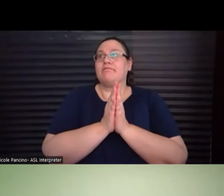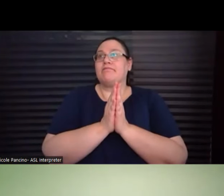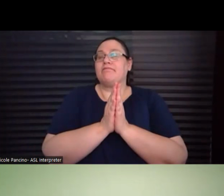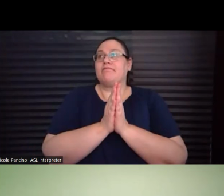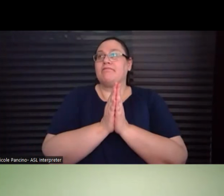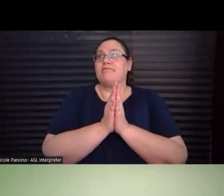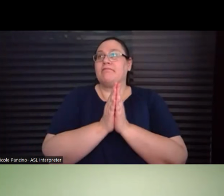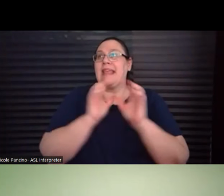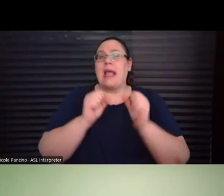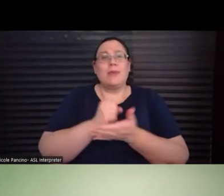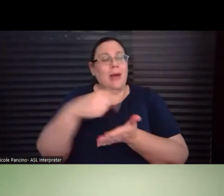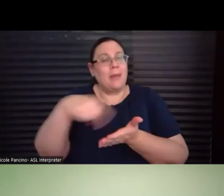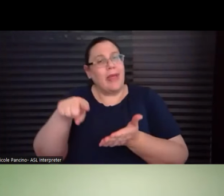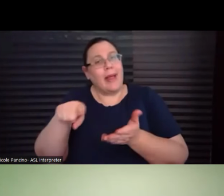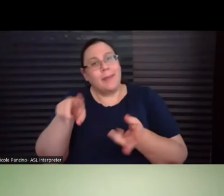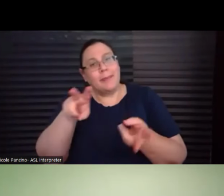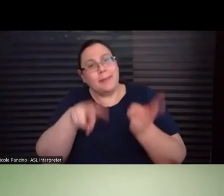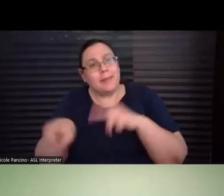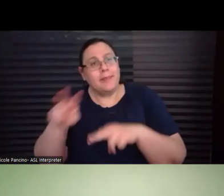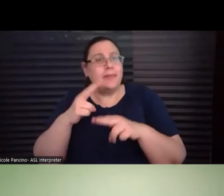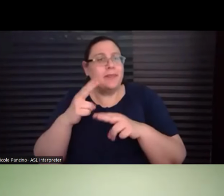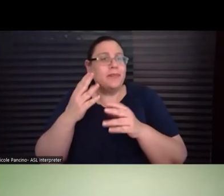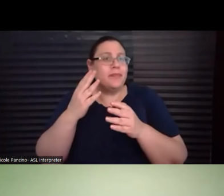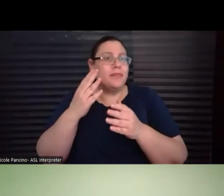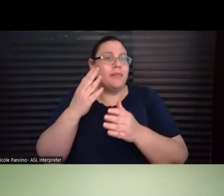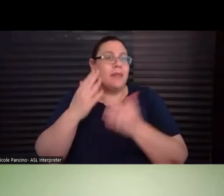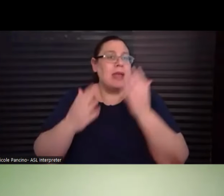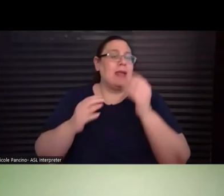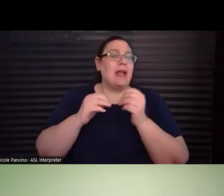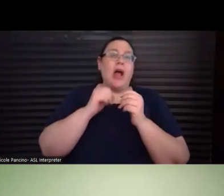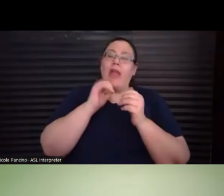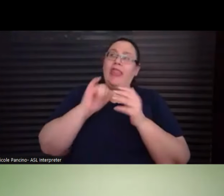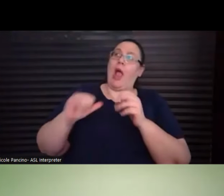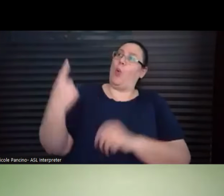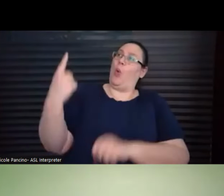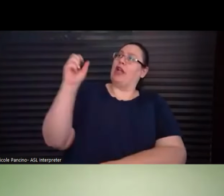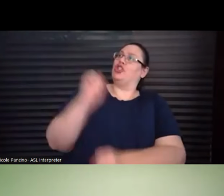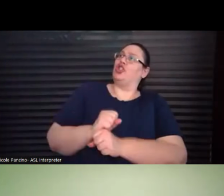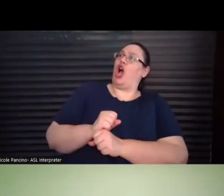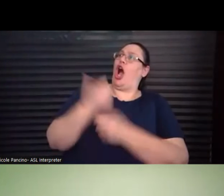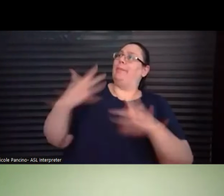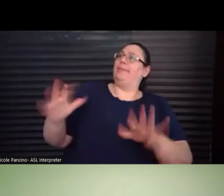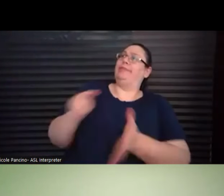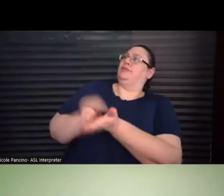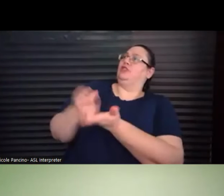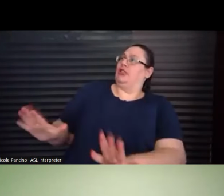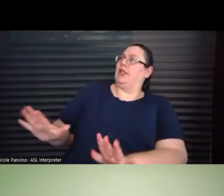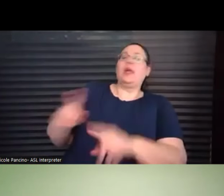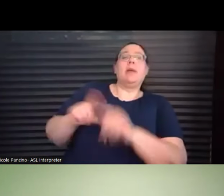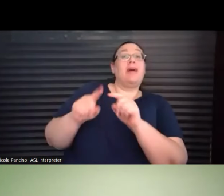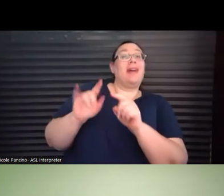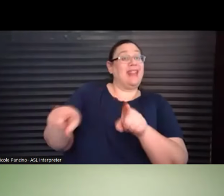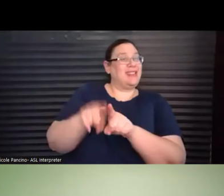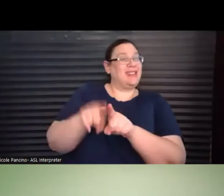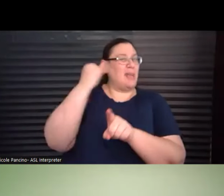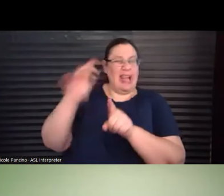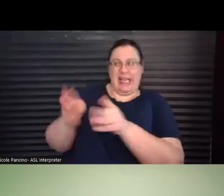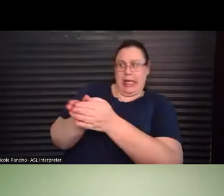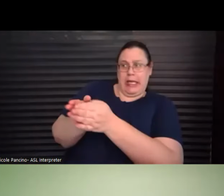help them take a look at maybe not the one job that they're thinking about, but what are some of the other things within that zone? So what